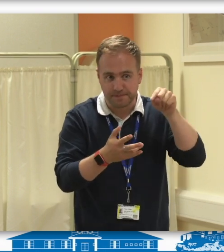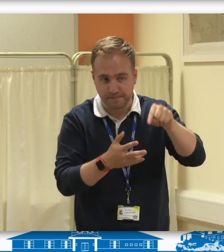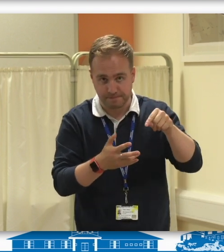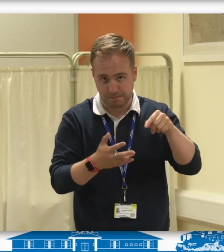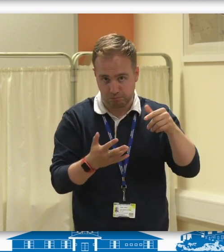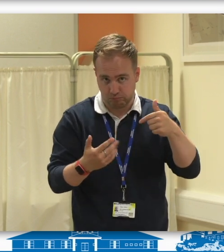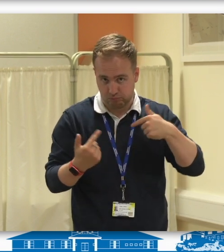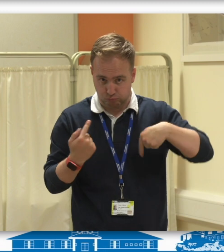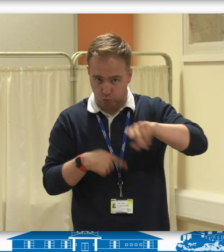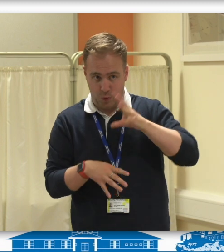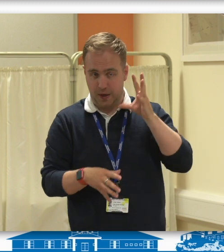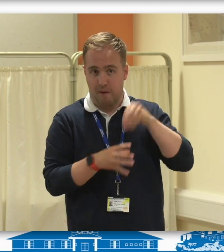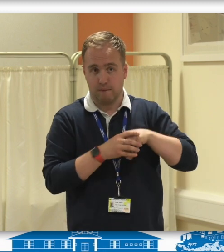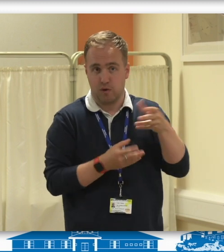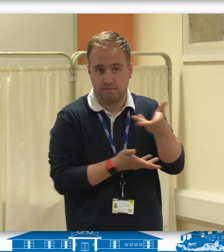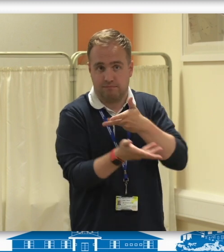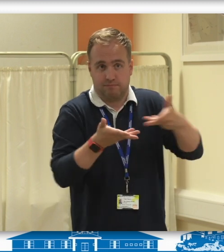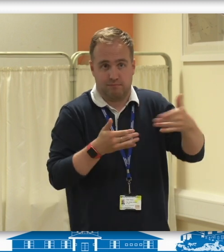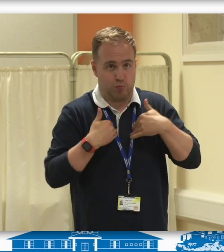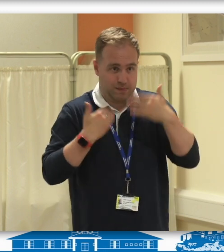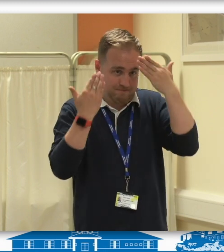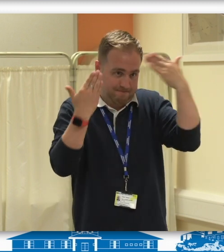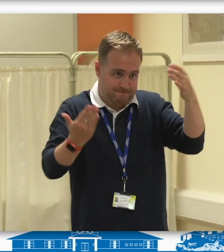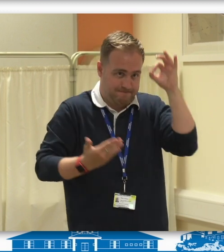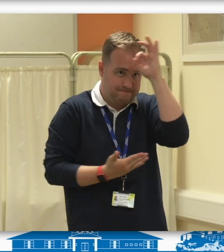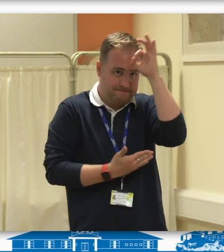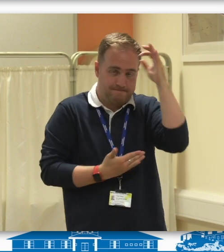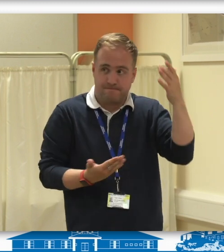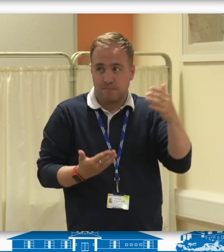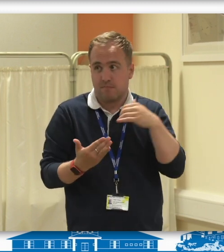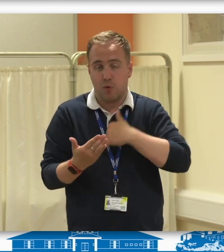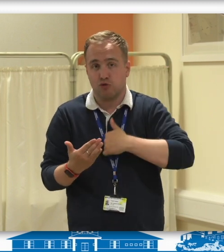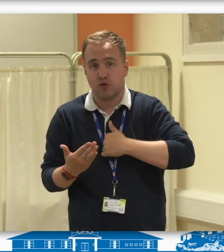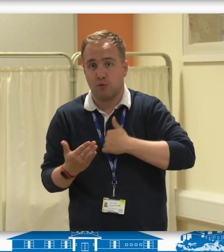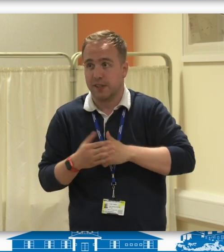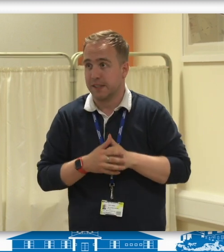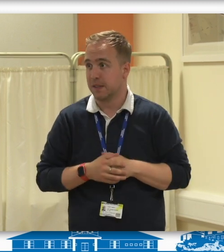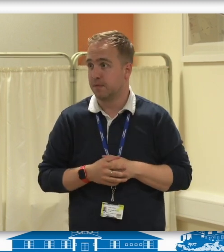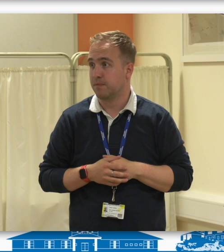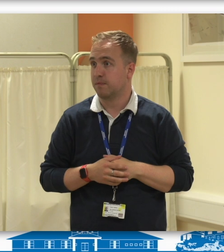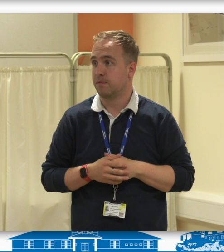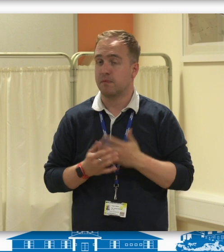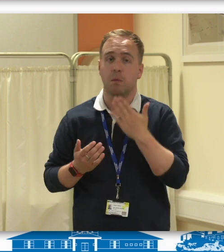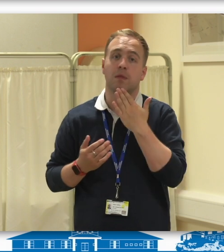don't know. We're not party to those discussions at this point in time, so I'm sorry, I don't have any better answers.